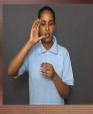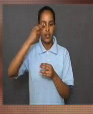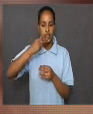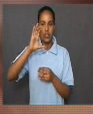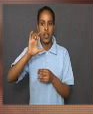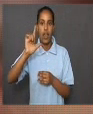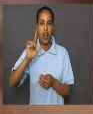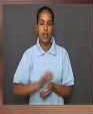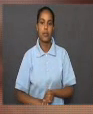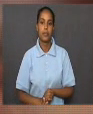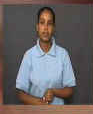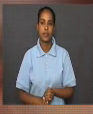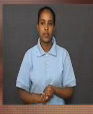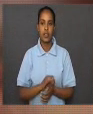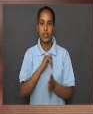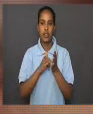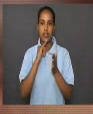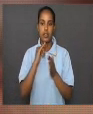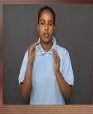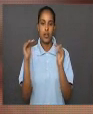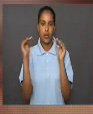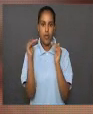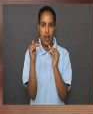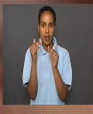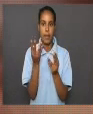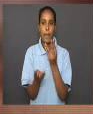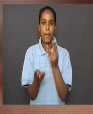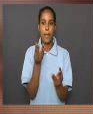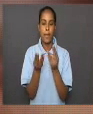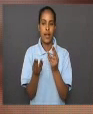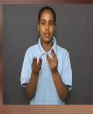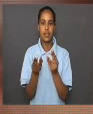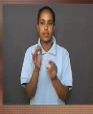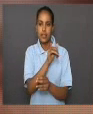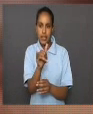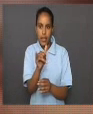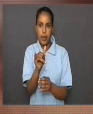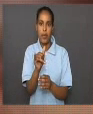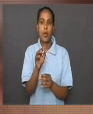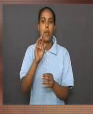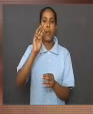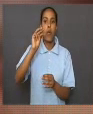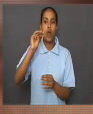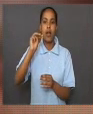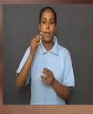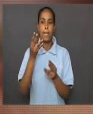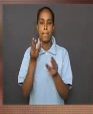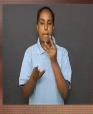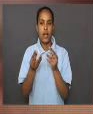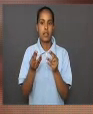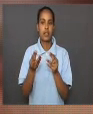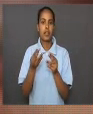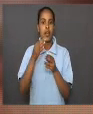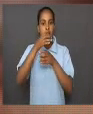acid. Its equivalent mass is the same as its molar mass as